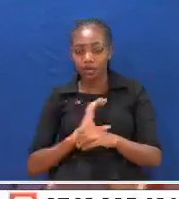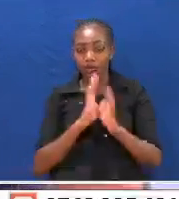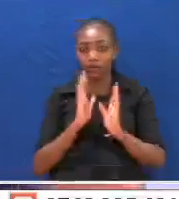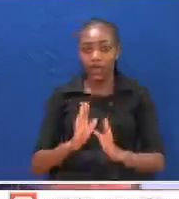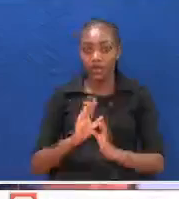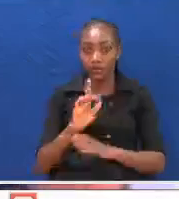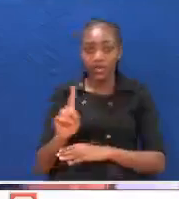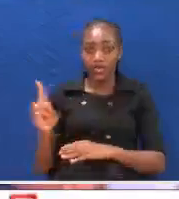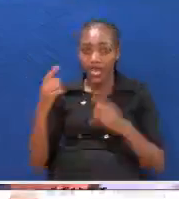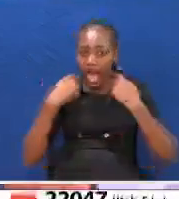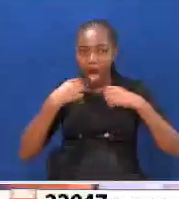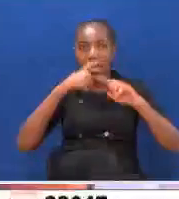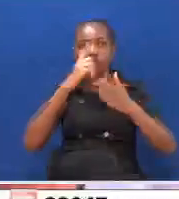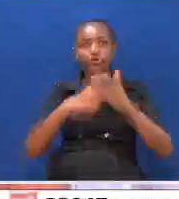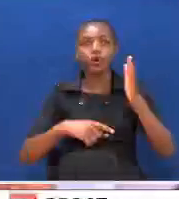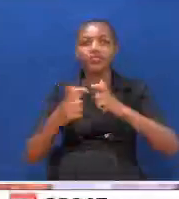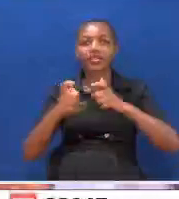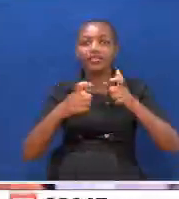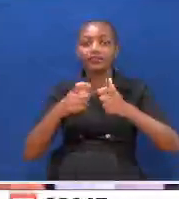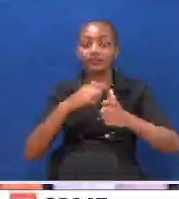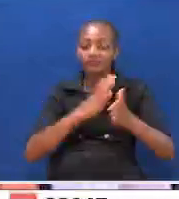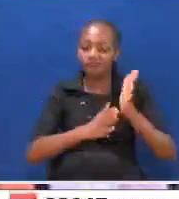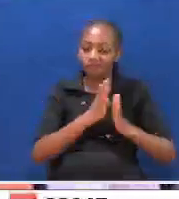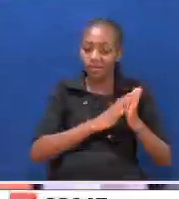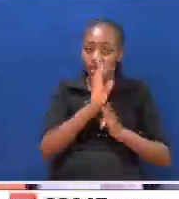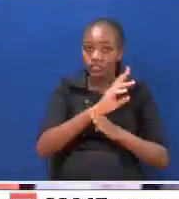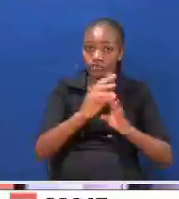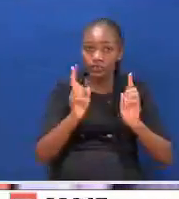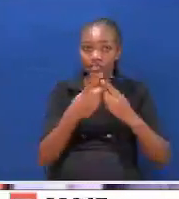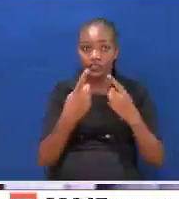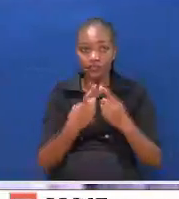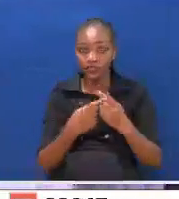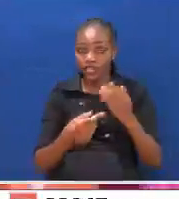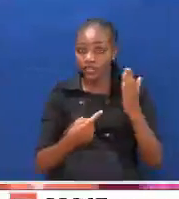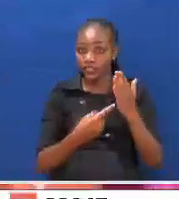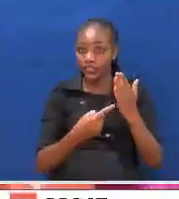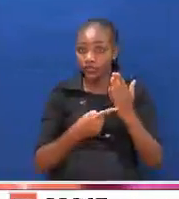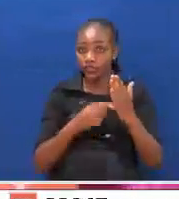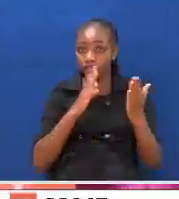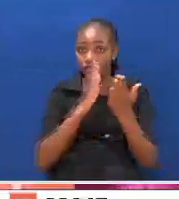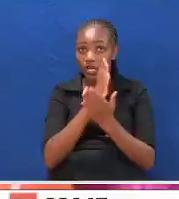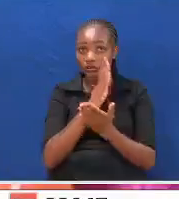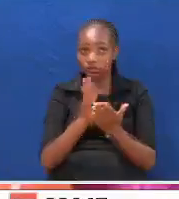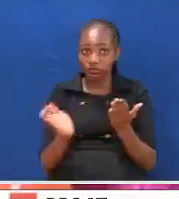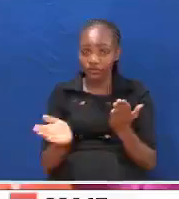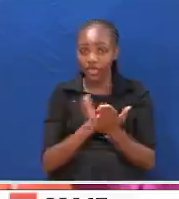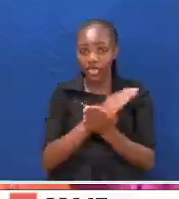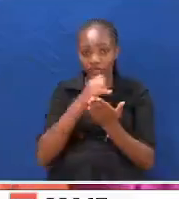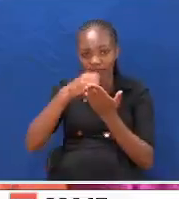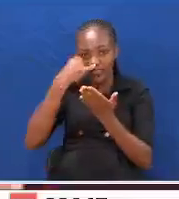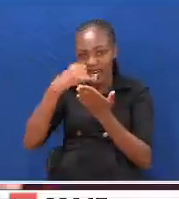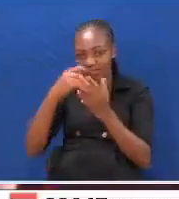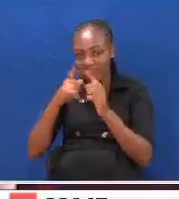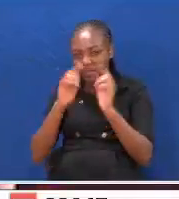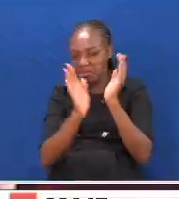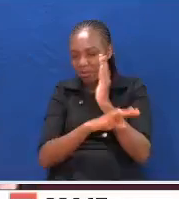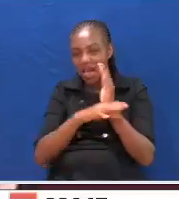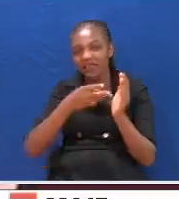Wanganya announced that the administration is in the process of using different modes of technology in the fight against drugs and illicit brews.